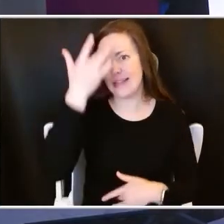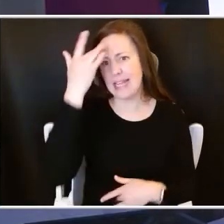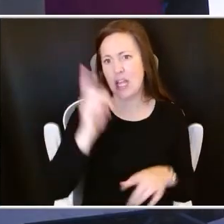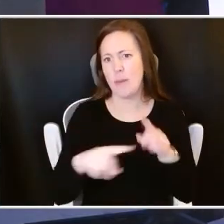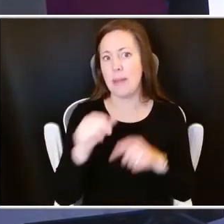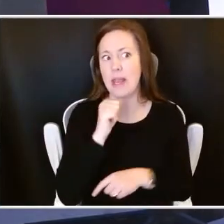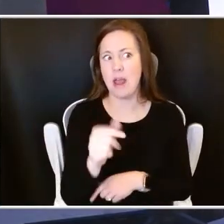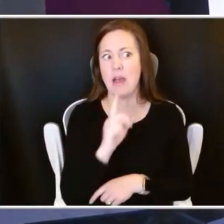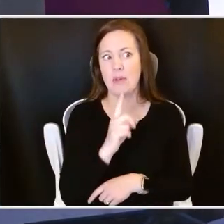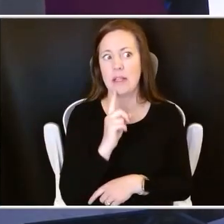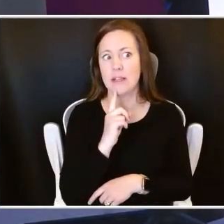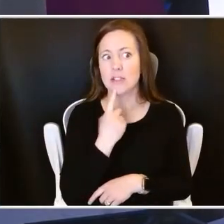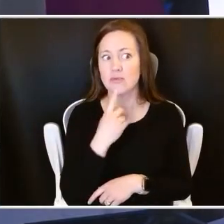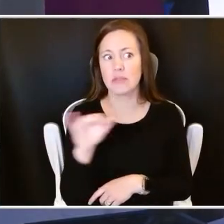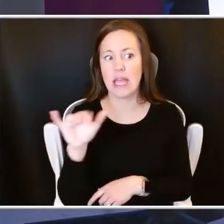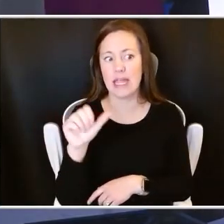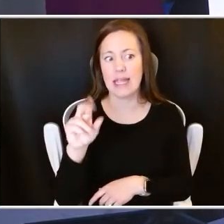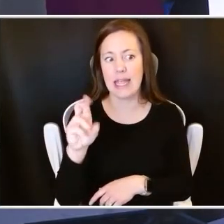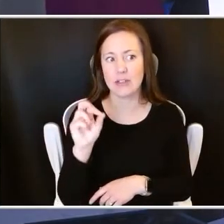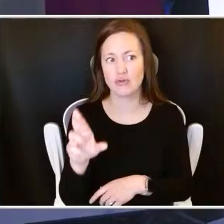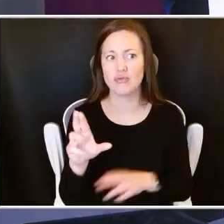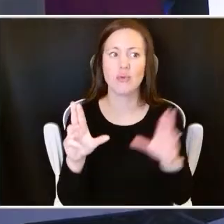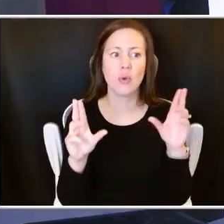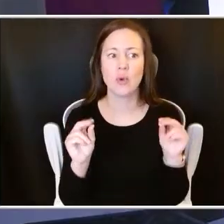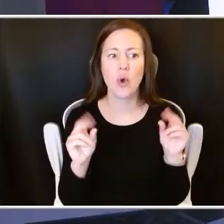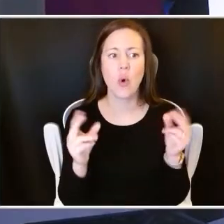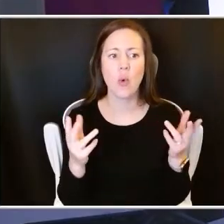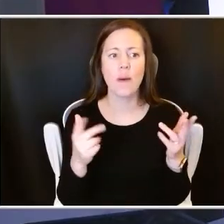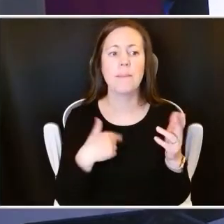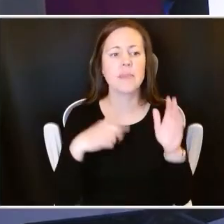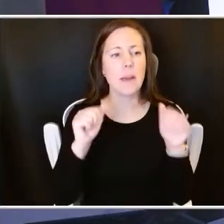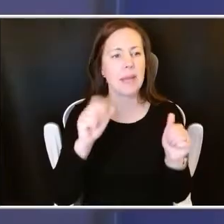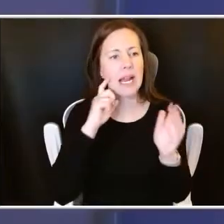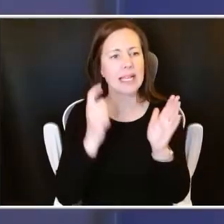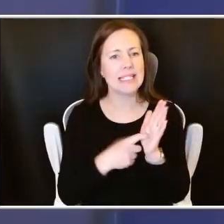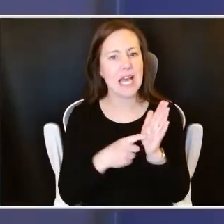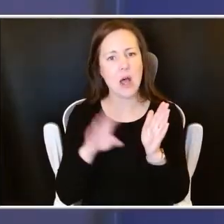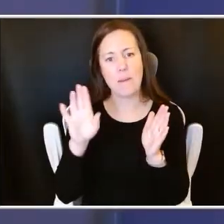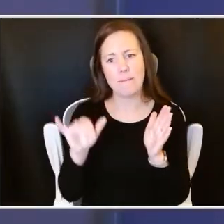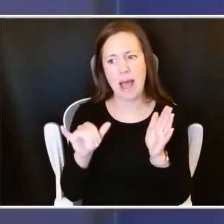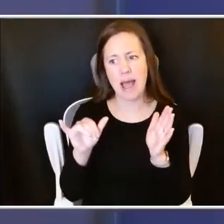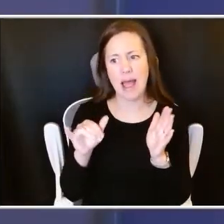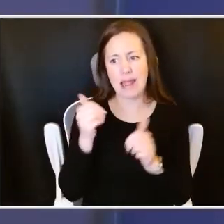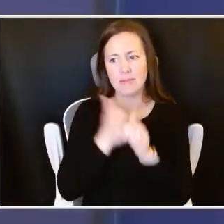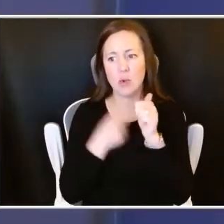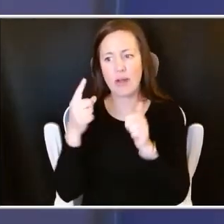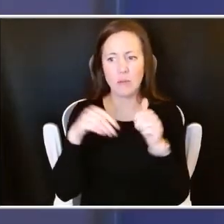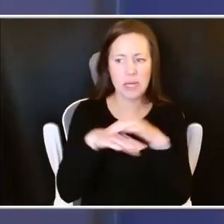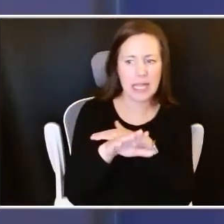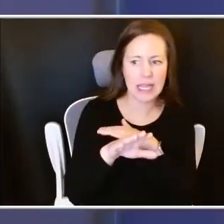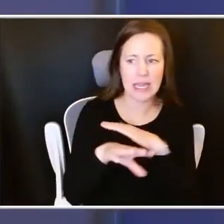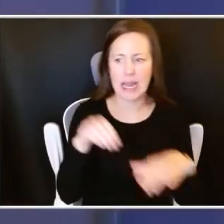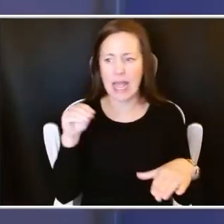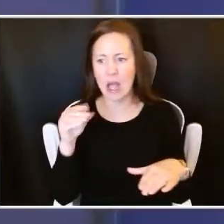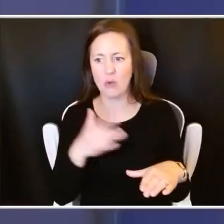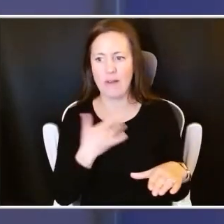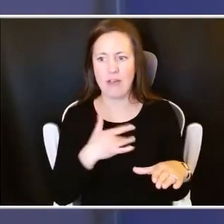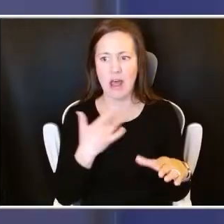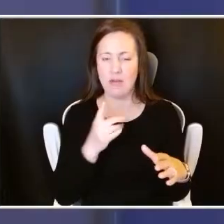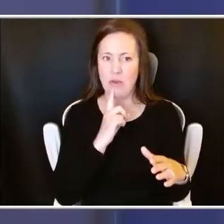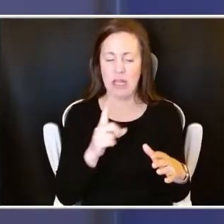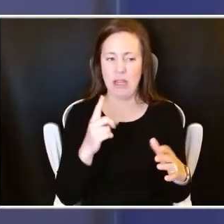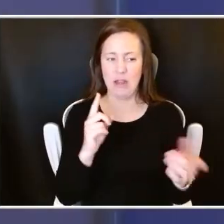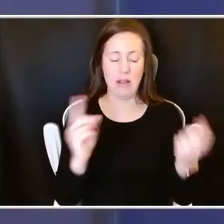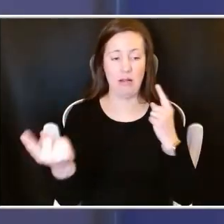Not cancer ill, no. I could tell by the motions of everybody in and out. I could tell it was probably a little more serious than I was taking